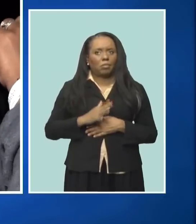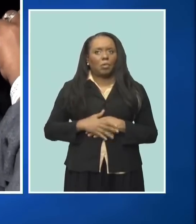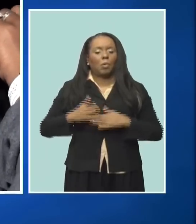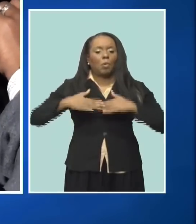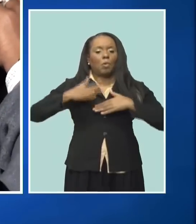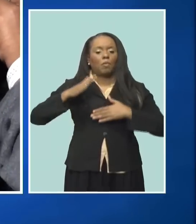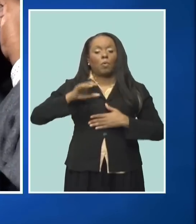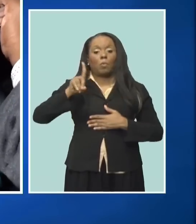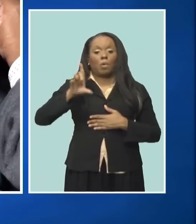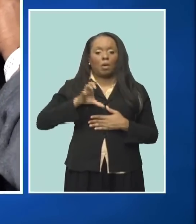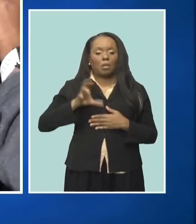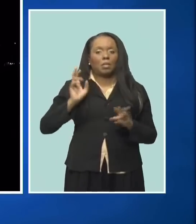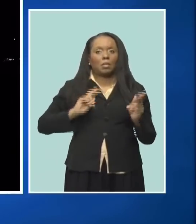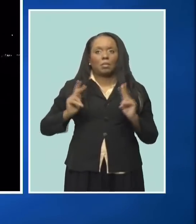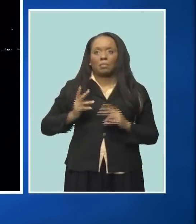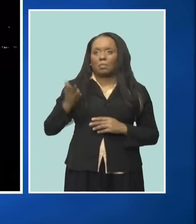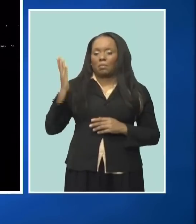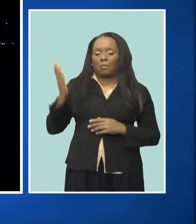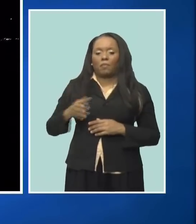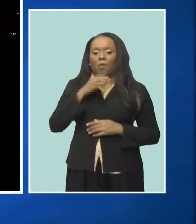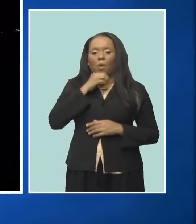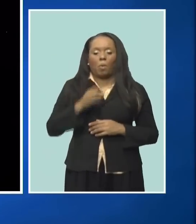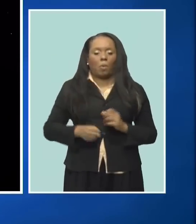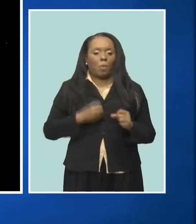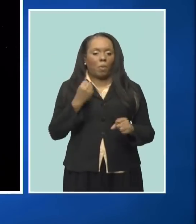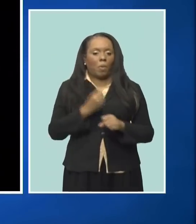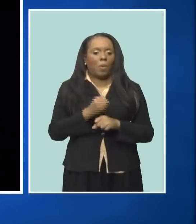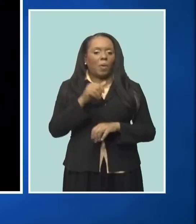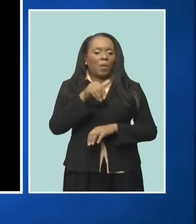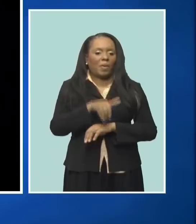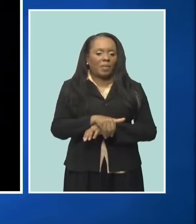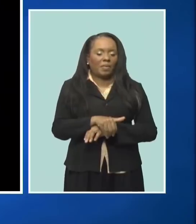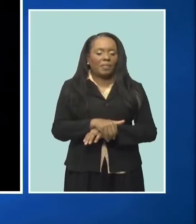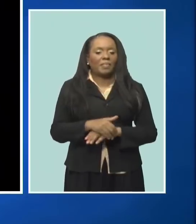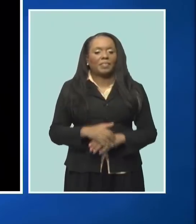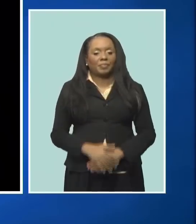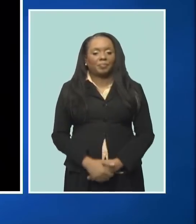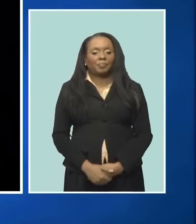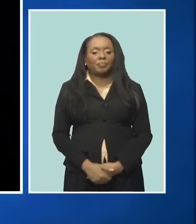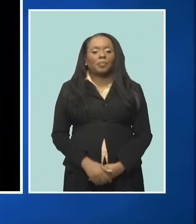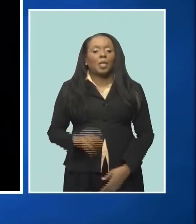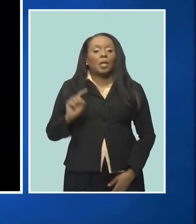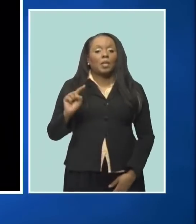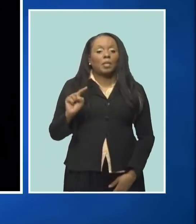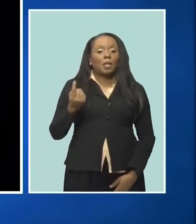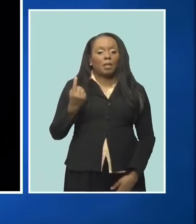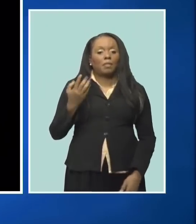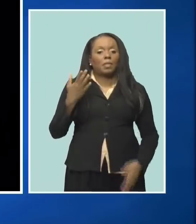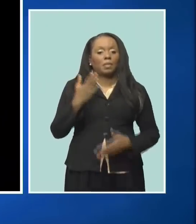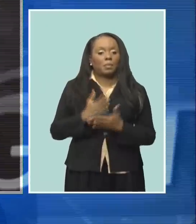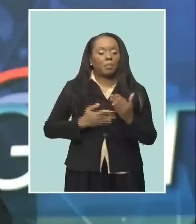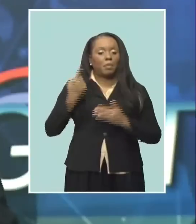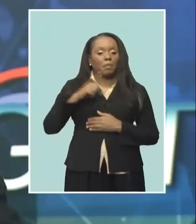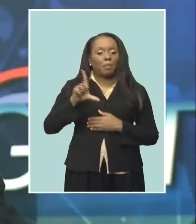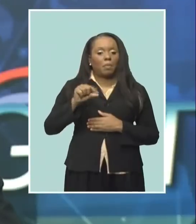guests were on the maiden voyage on All Year's Night. Trevor Thorpe for the Business Report.